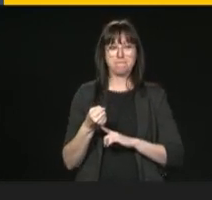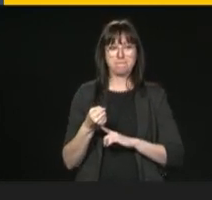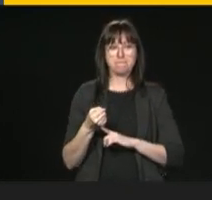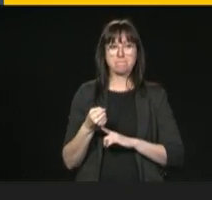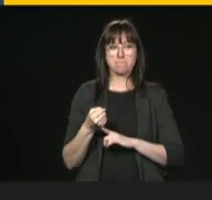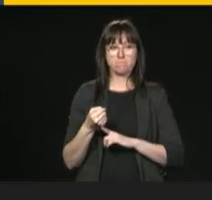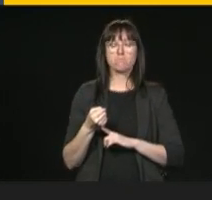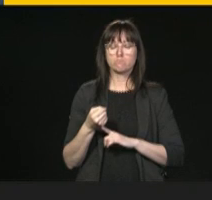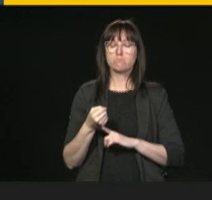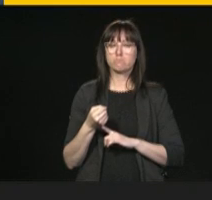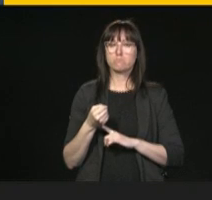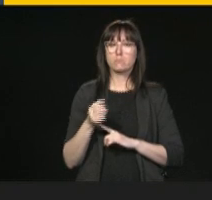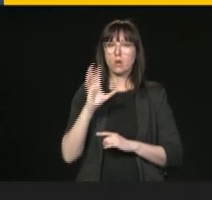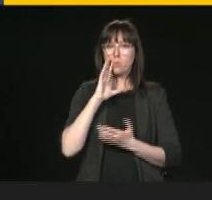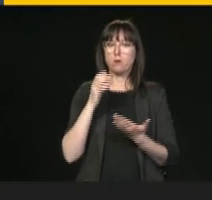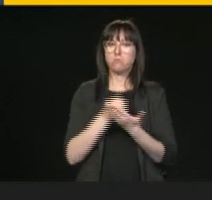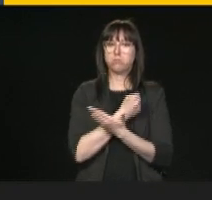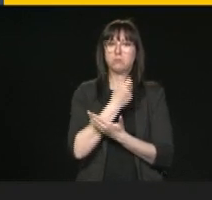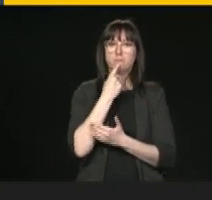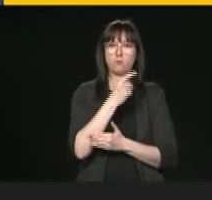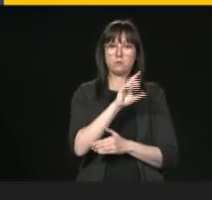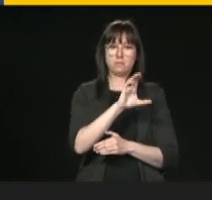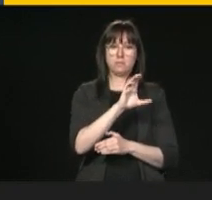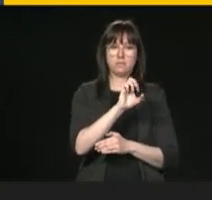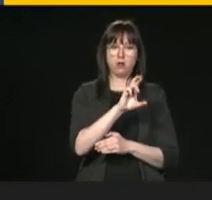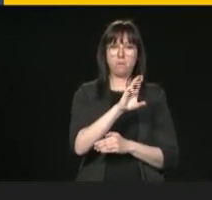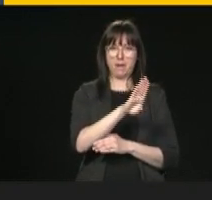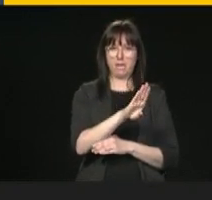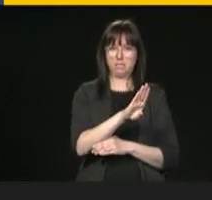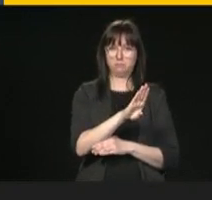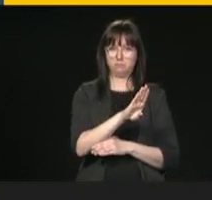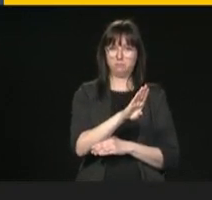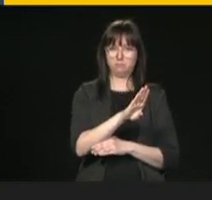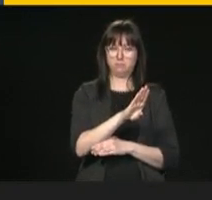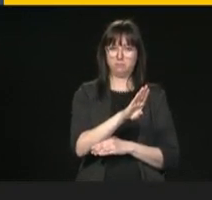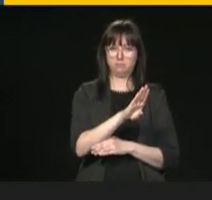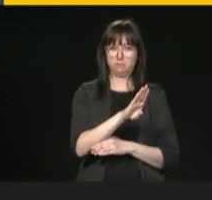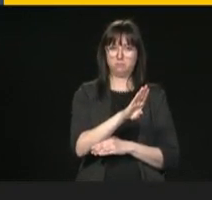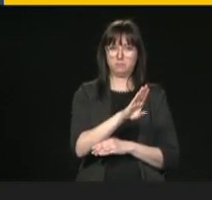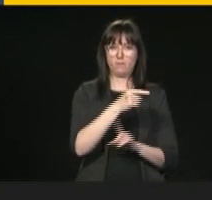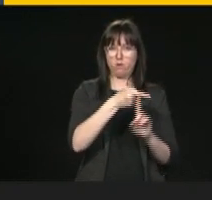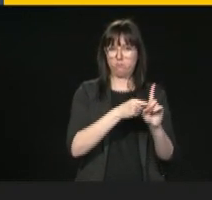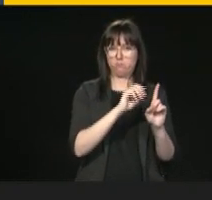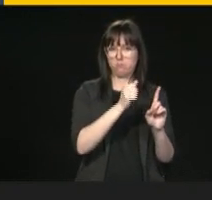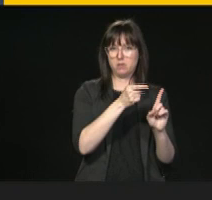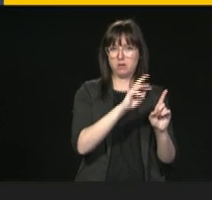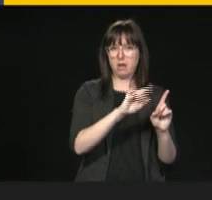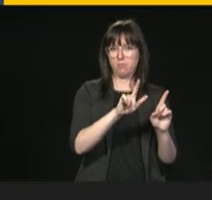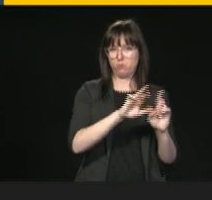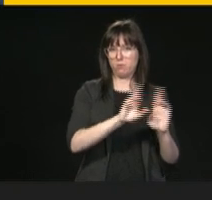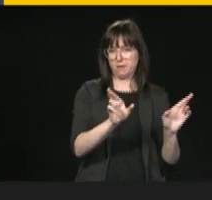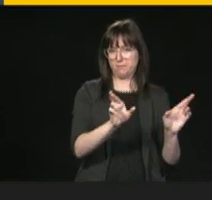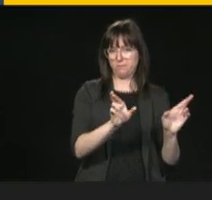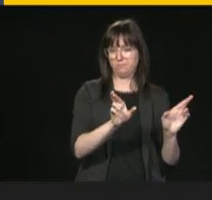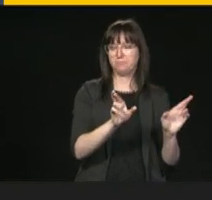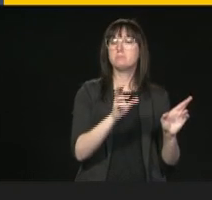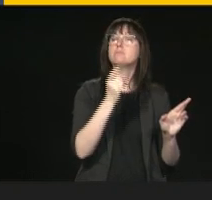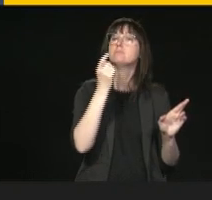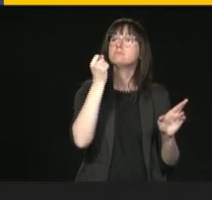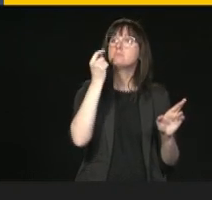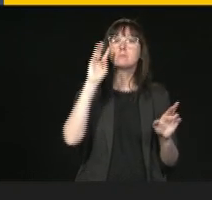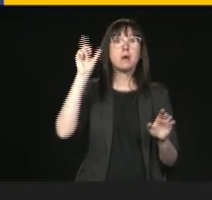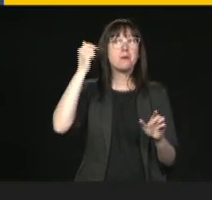benefits for the month of April. But now employers have a choice, and that's an important